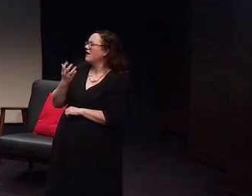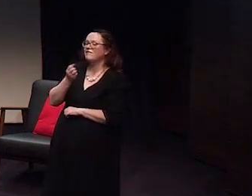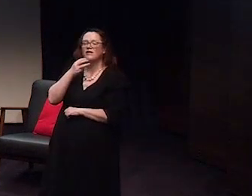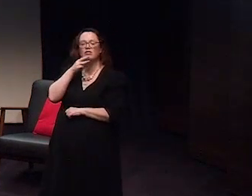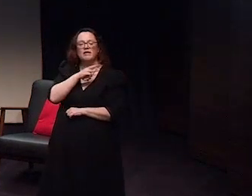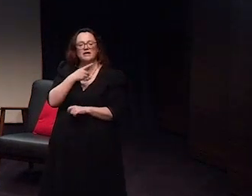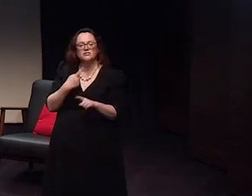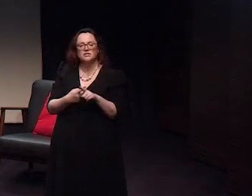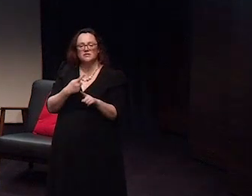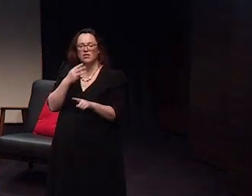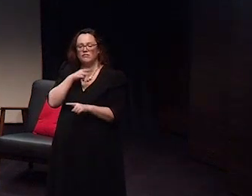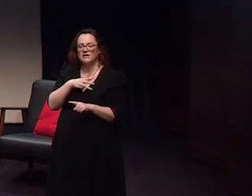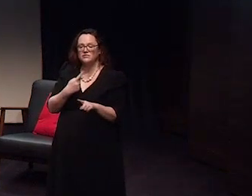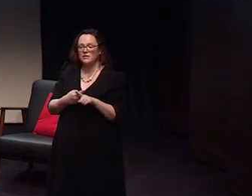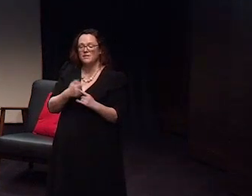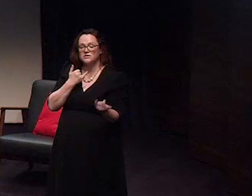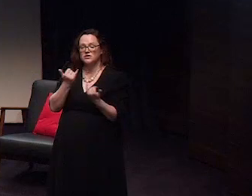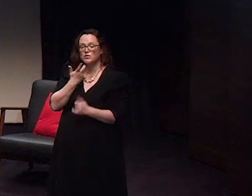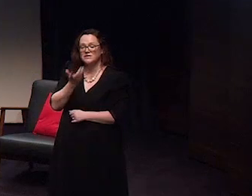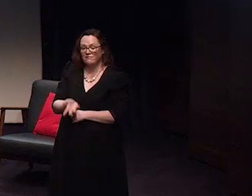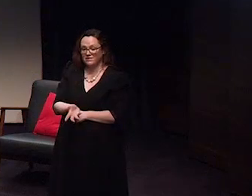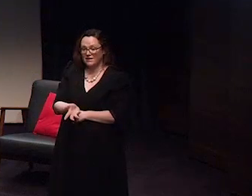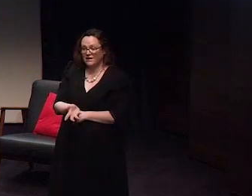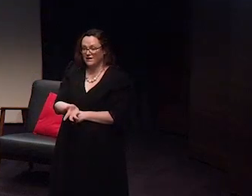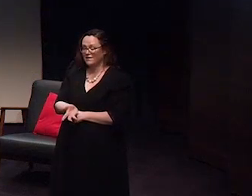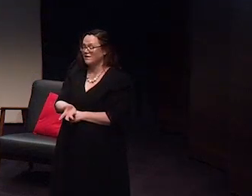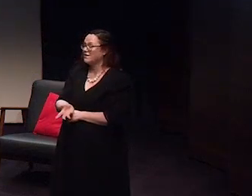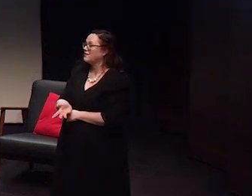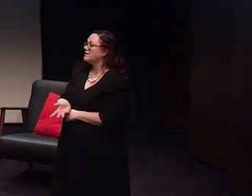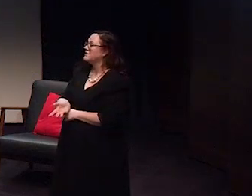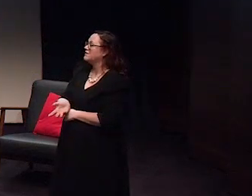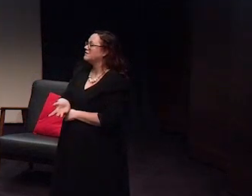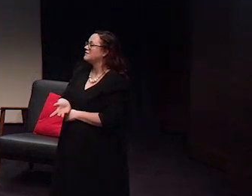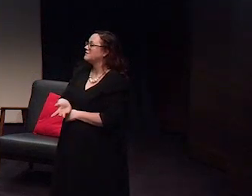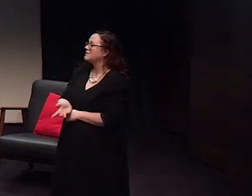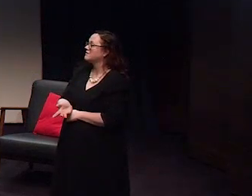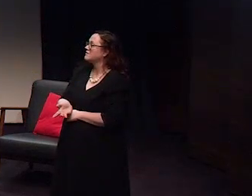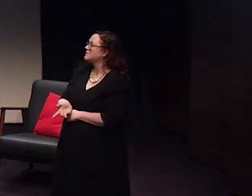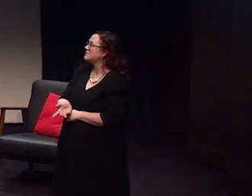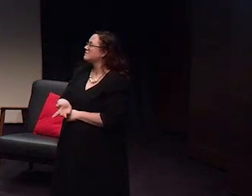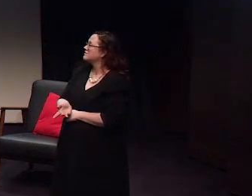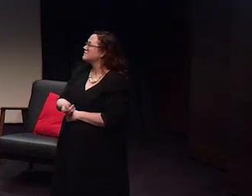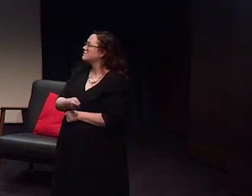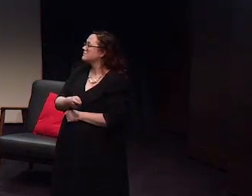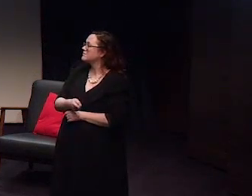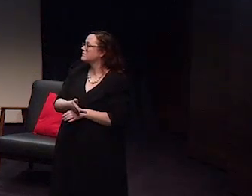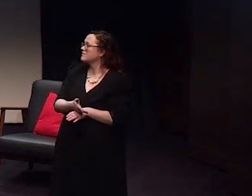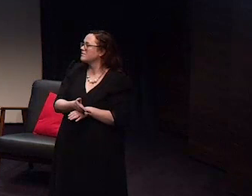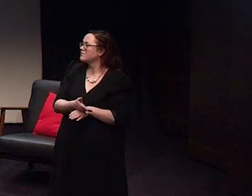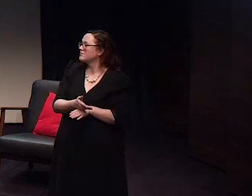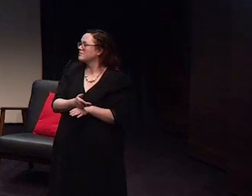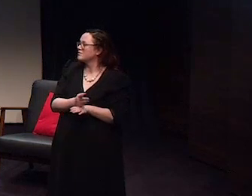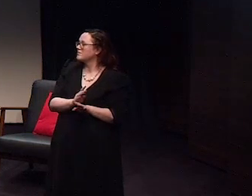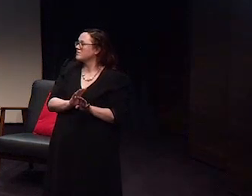day. I've mentioned in the previous slide, registered nurse or paramedics manage the emergency call from